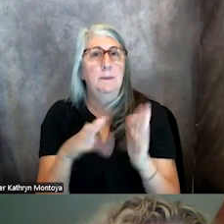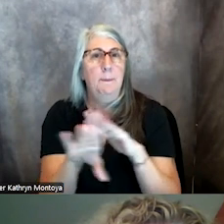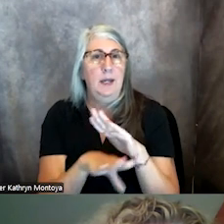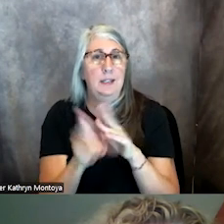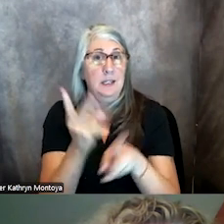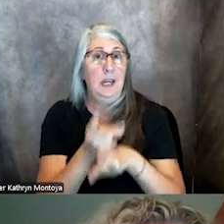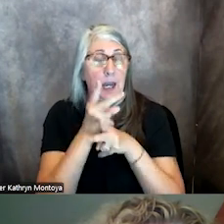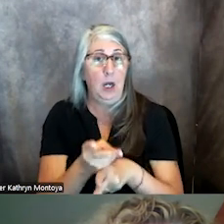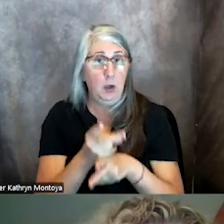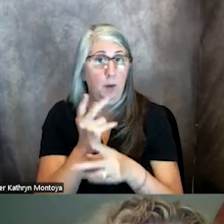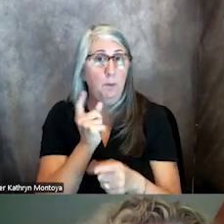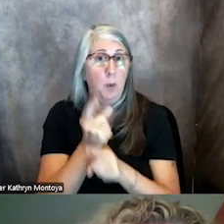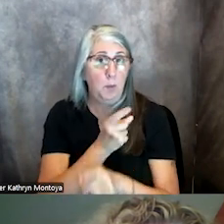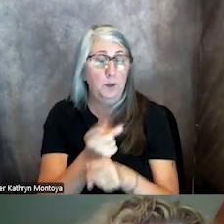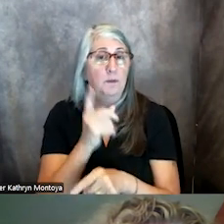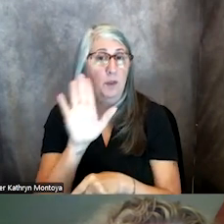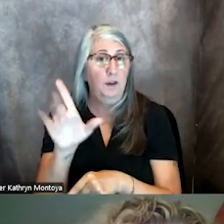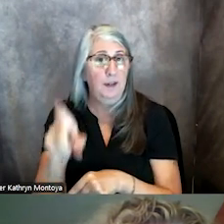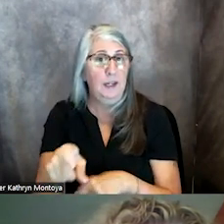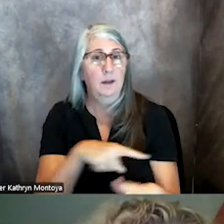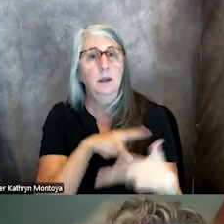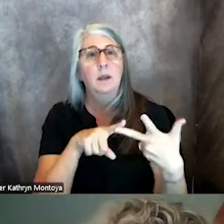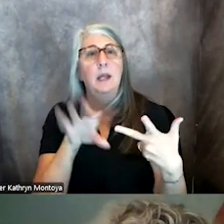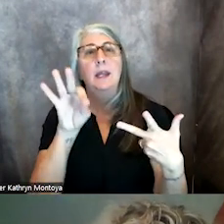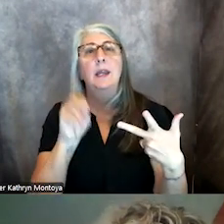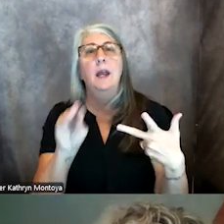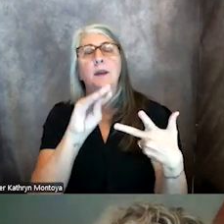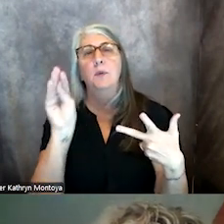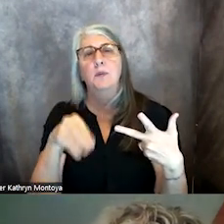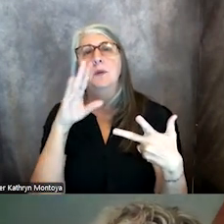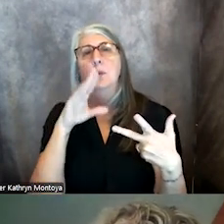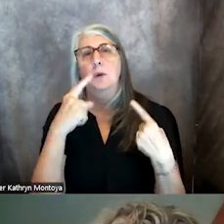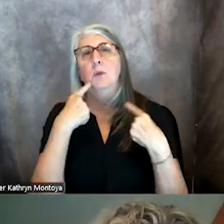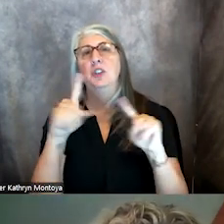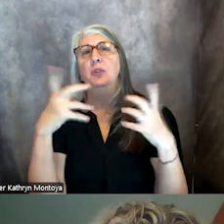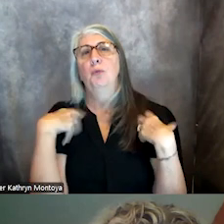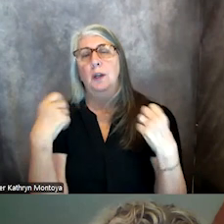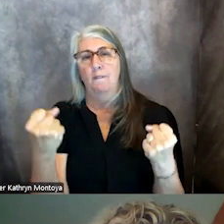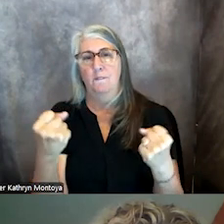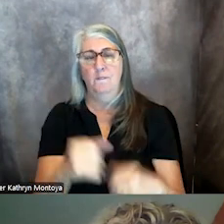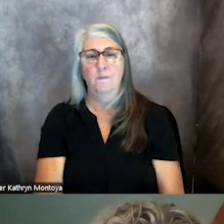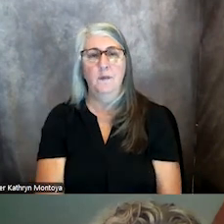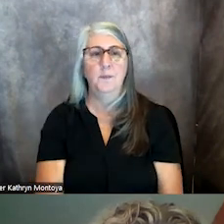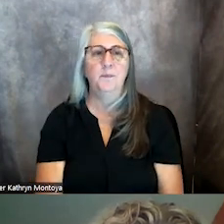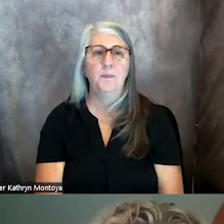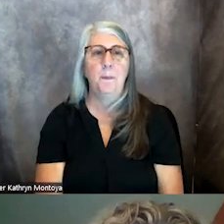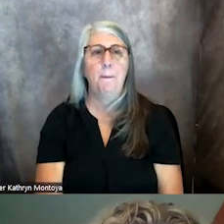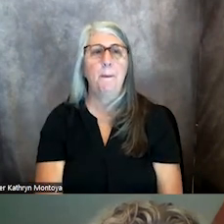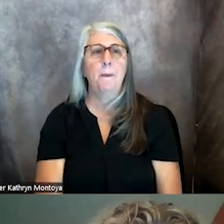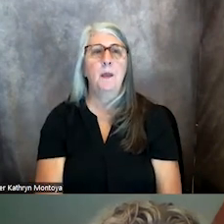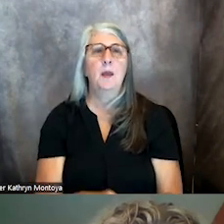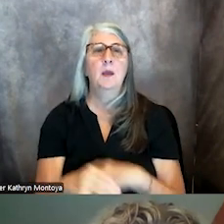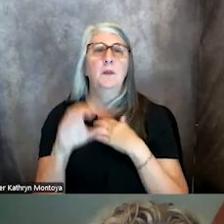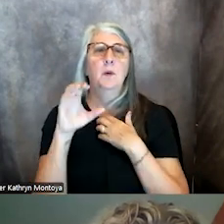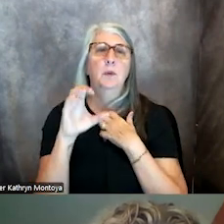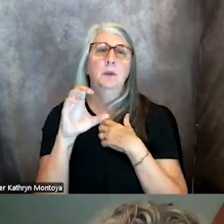challenges, and 90% will achieve recovery, meaningful recovery. So with coordinated specialty care, you've